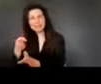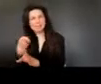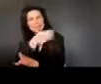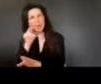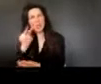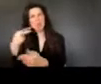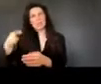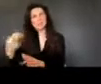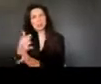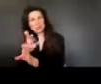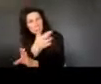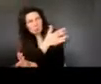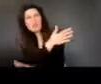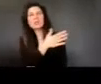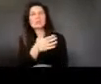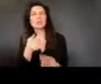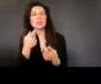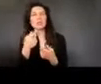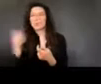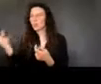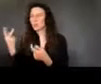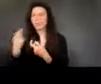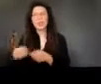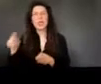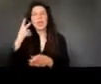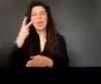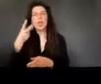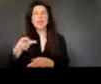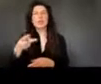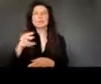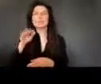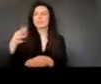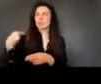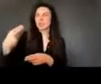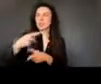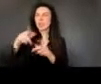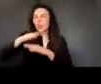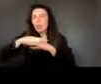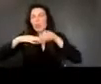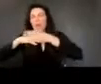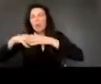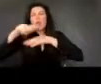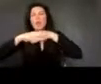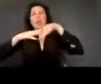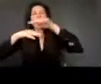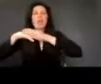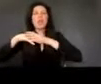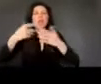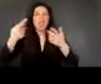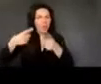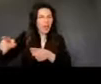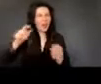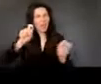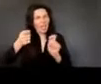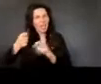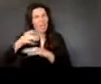other kind of layers in the history of Taksim Square where this kind of change happened, which